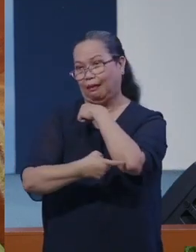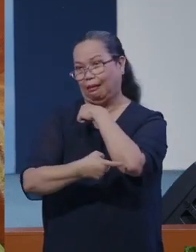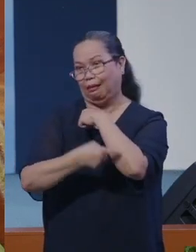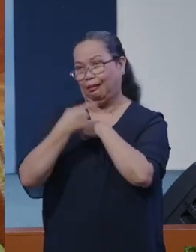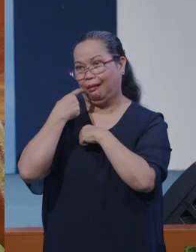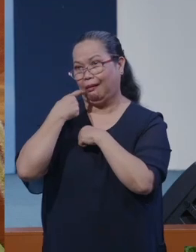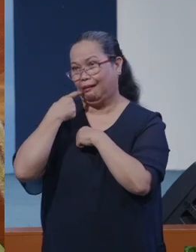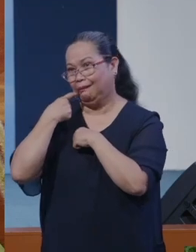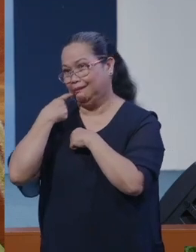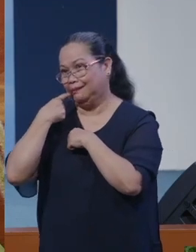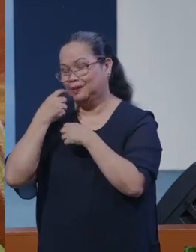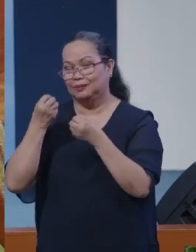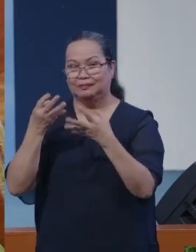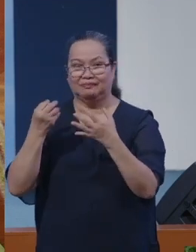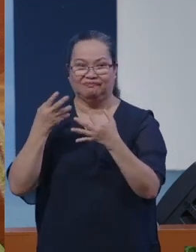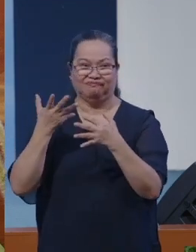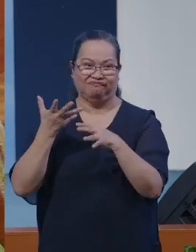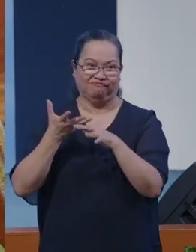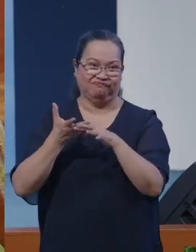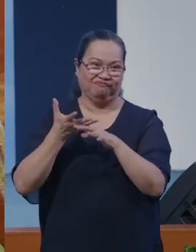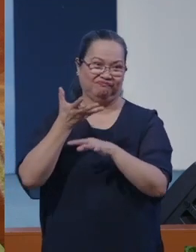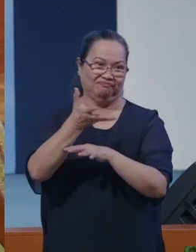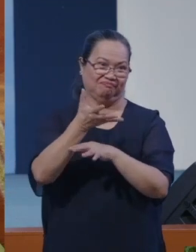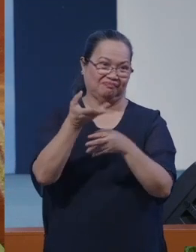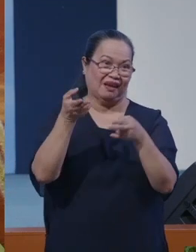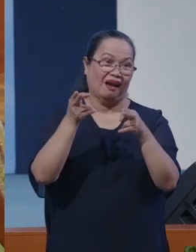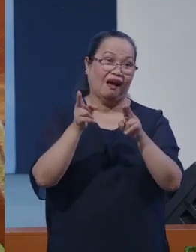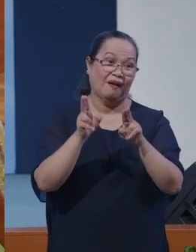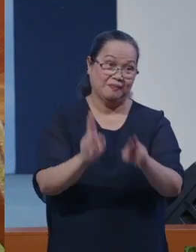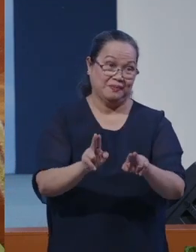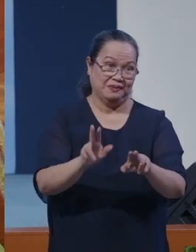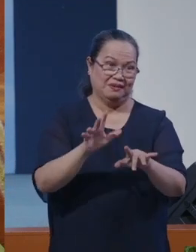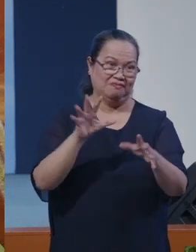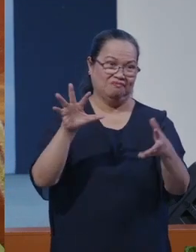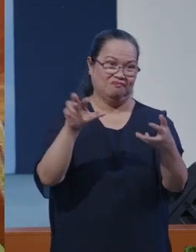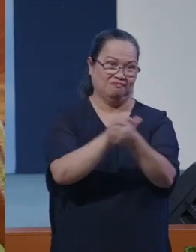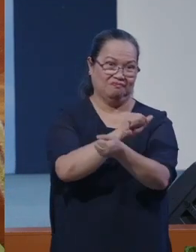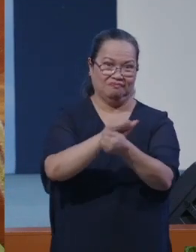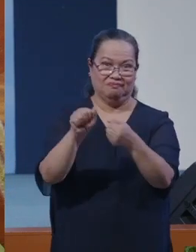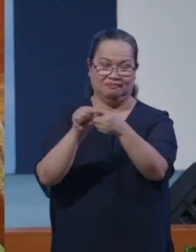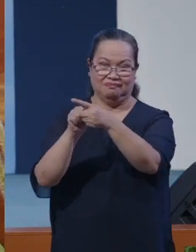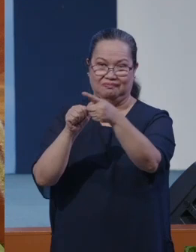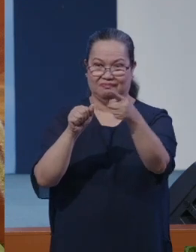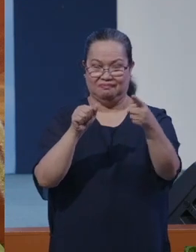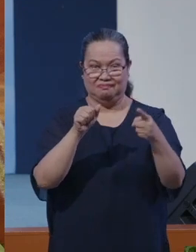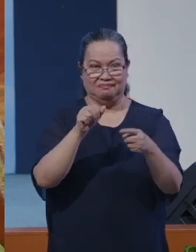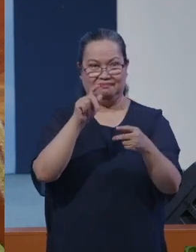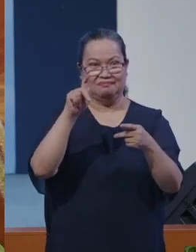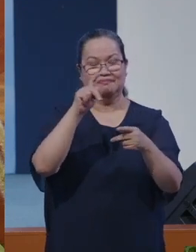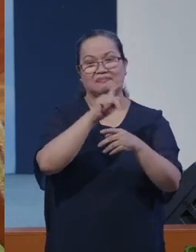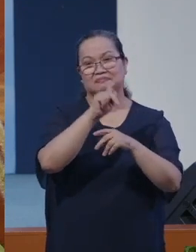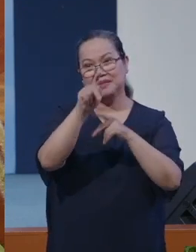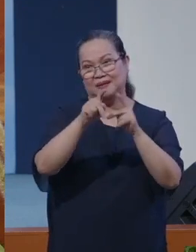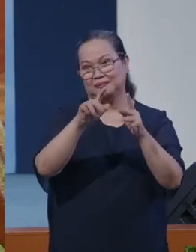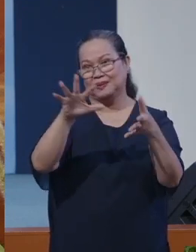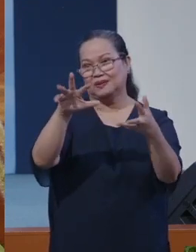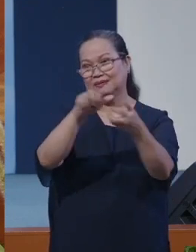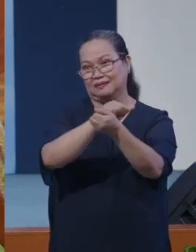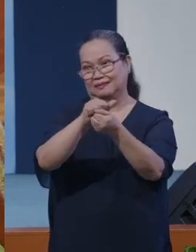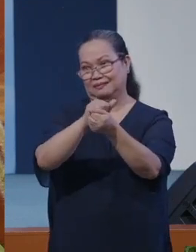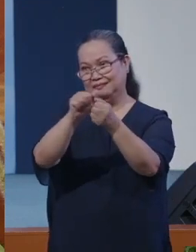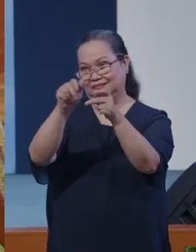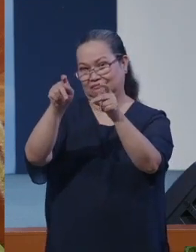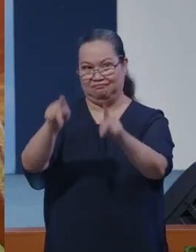snare, into many senseless and harmful acts, harmful desires that plunge people into ruin and destruction.